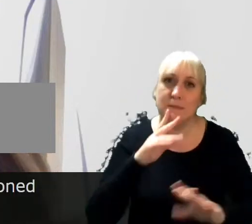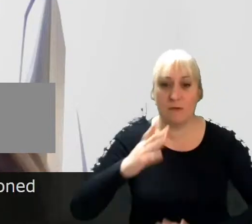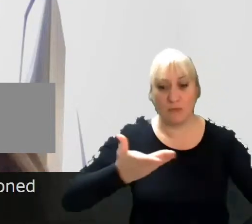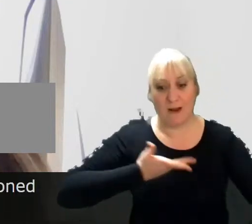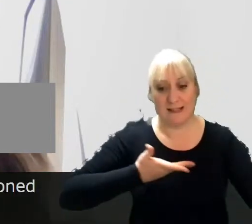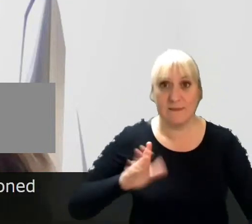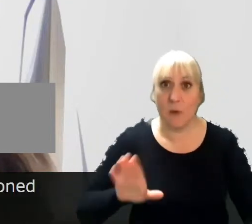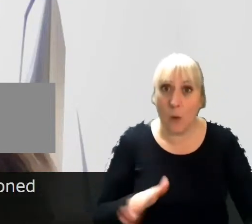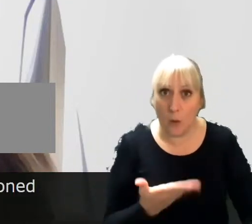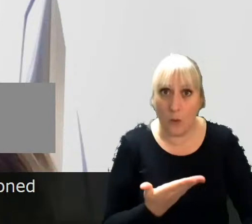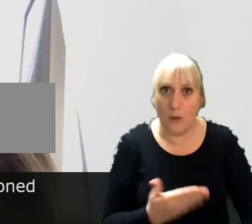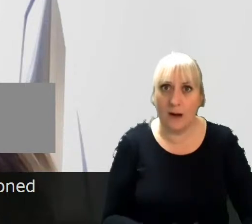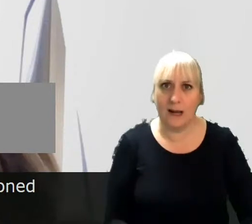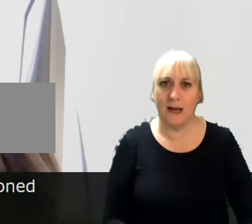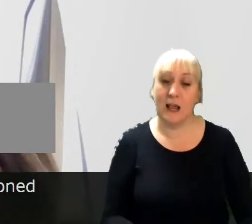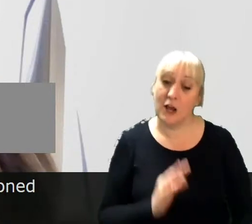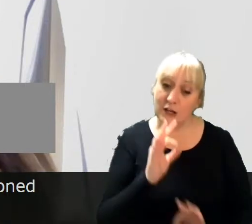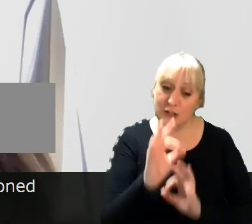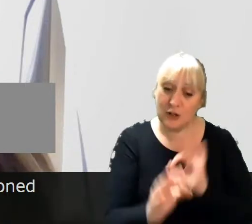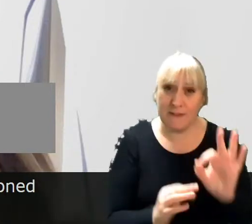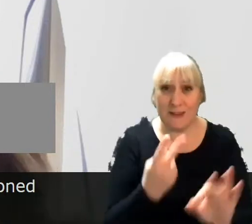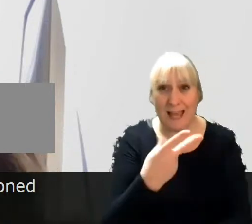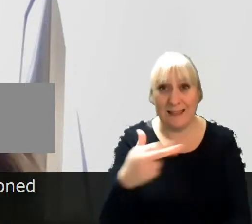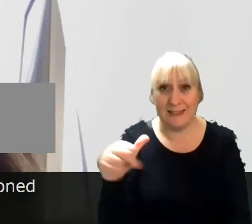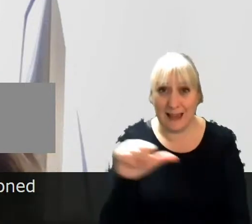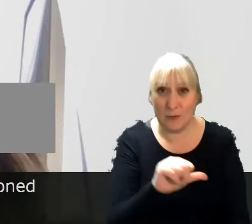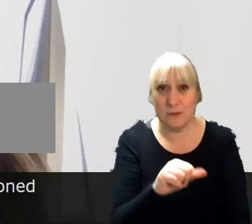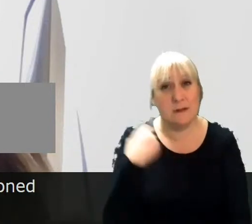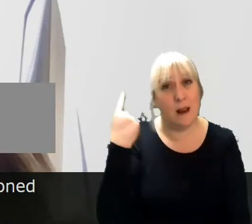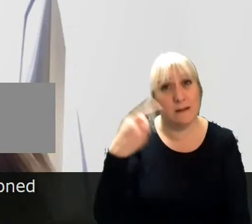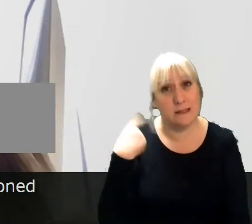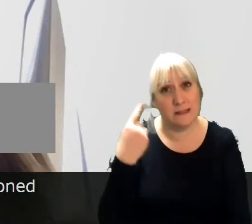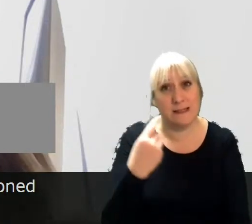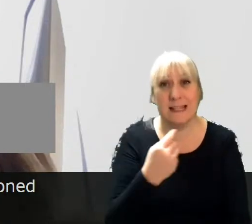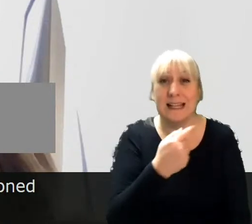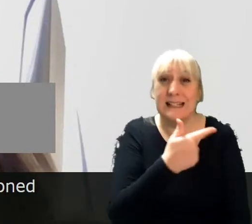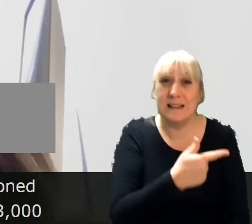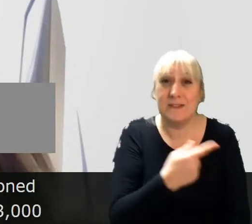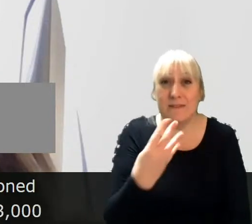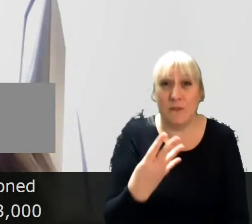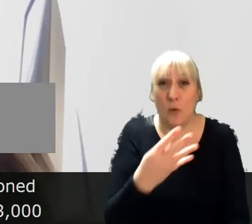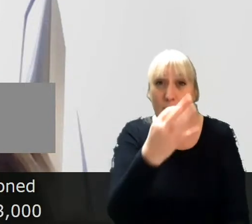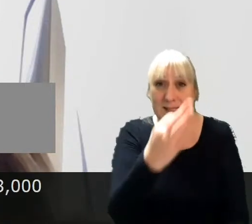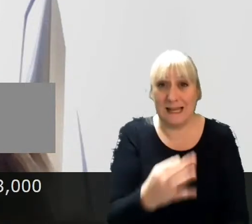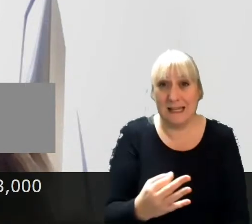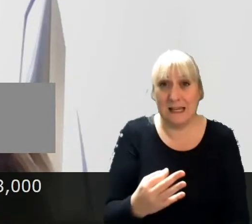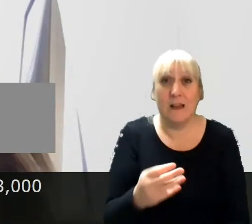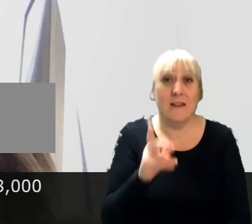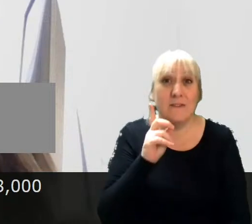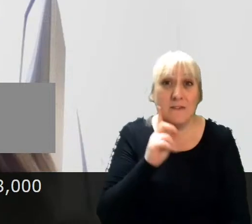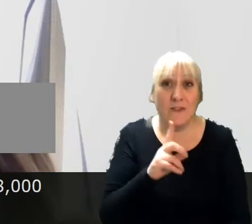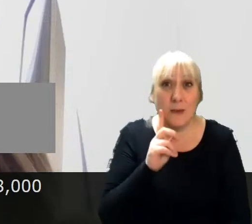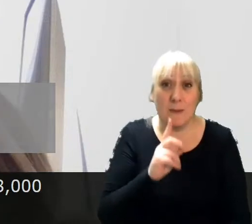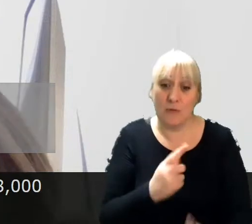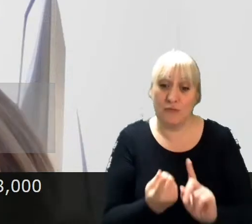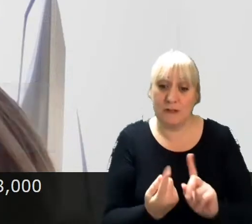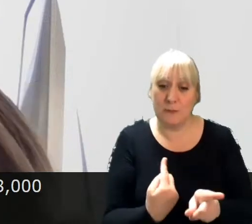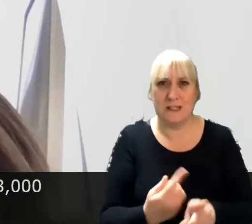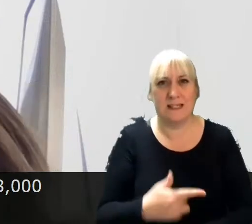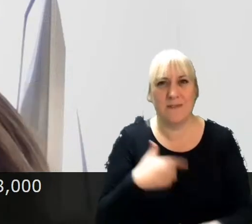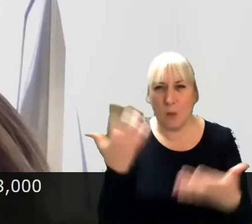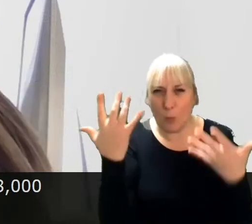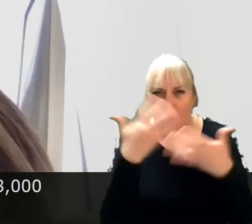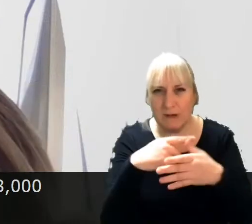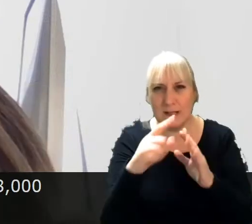of 8,000 Londoners, 74% of female respondents felt worried about their safety, and